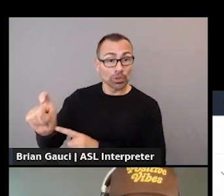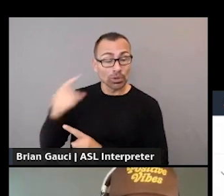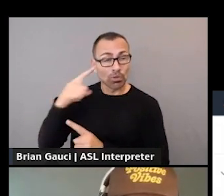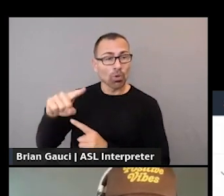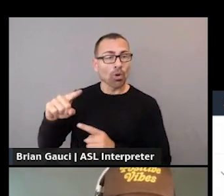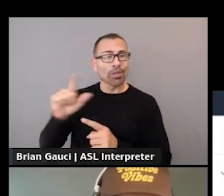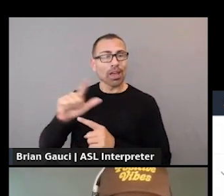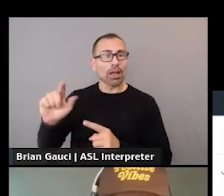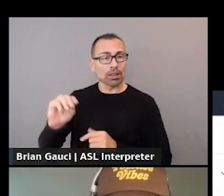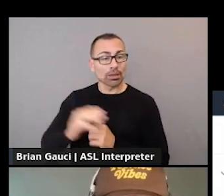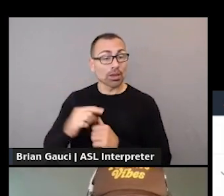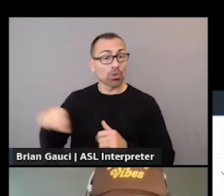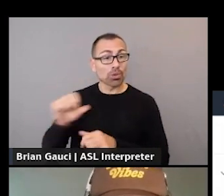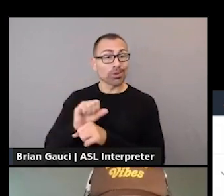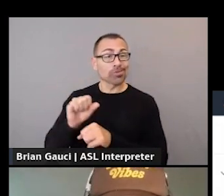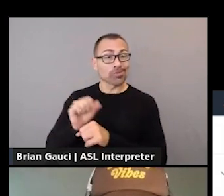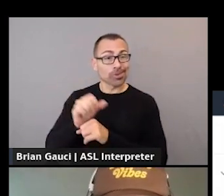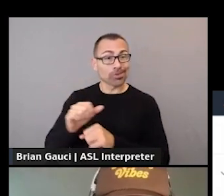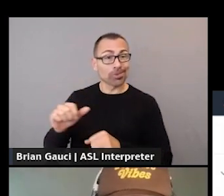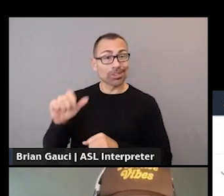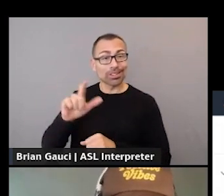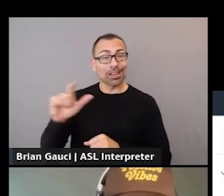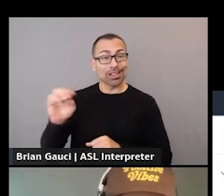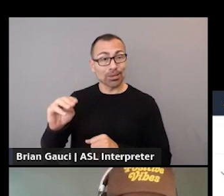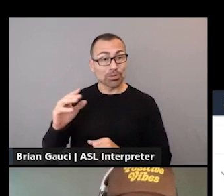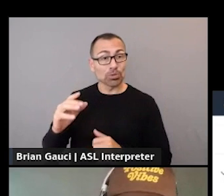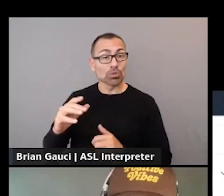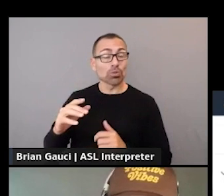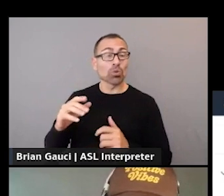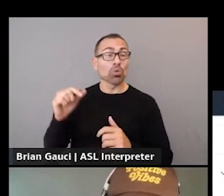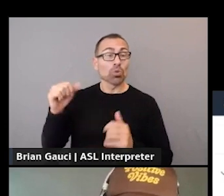providers on these prompts so that we get the best performance from them.